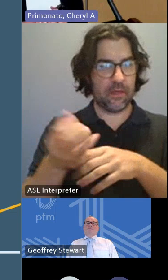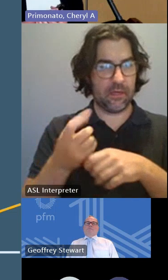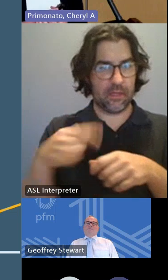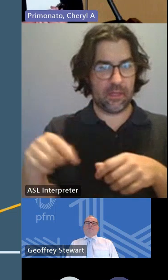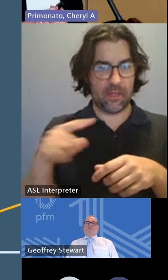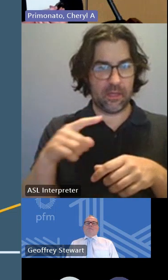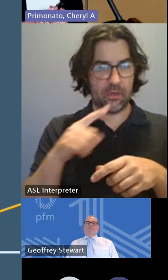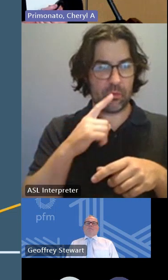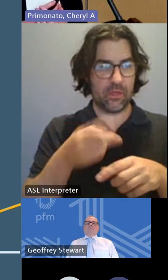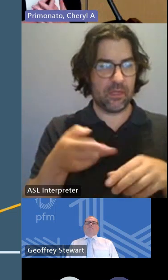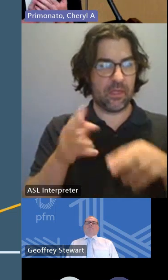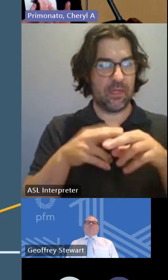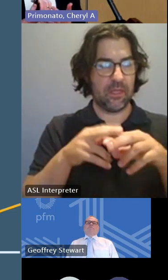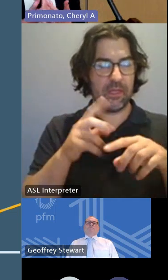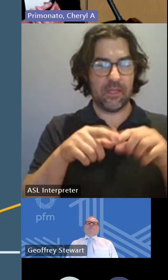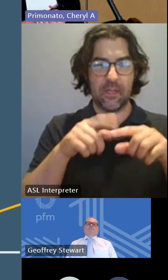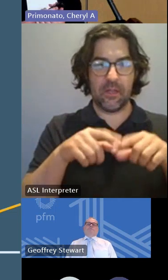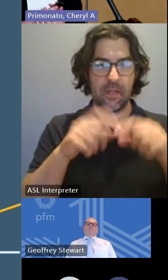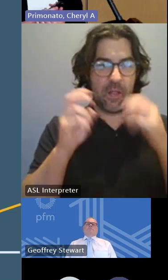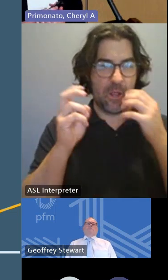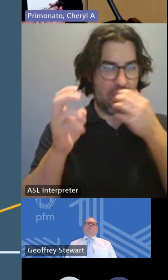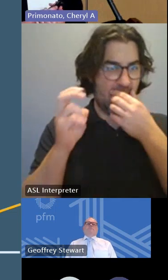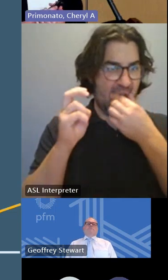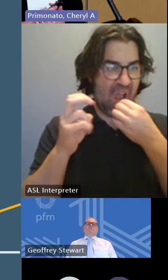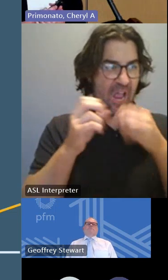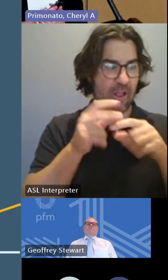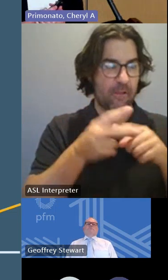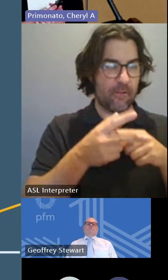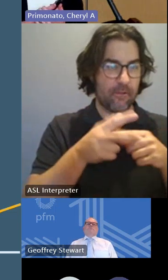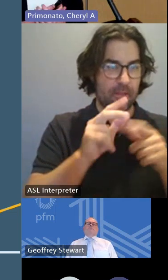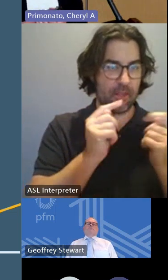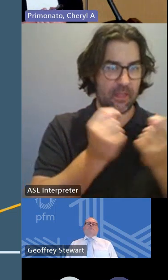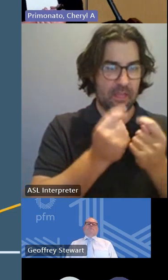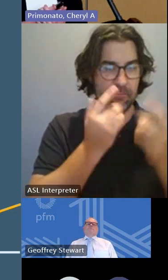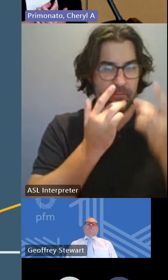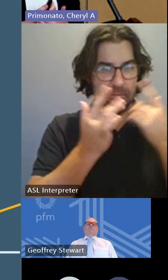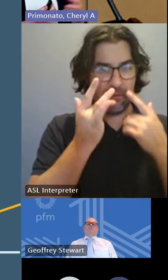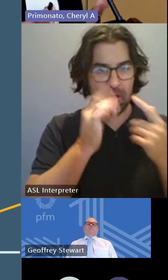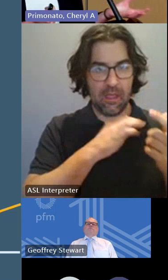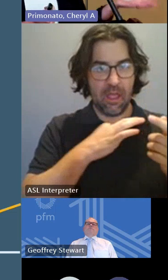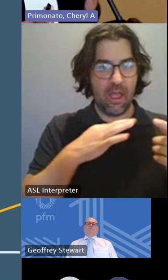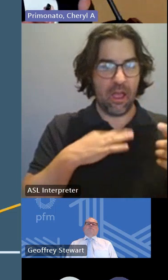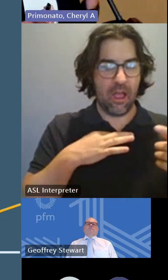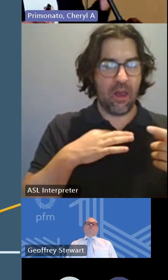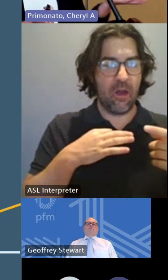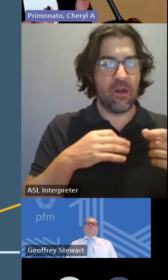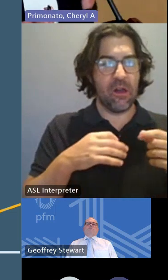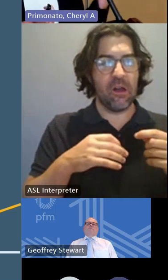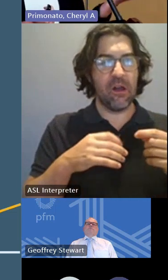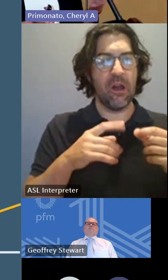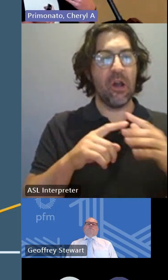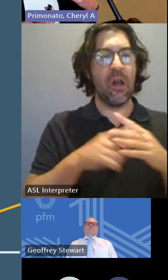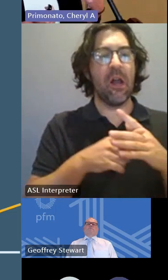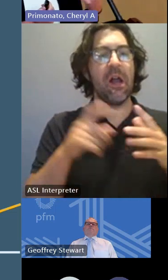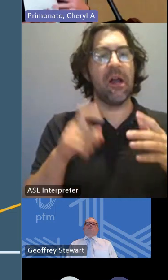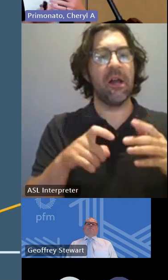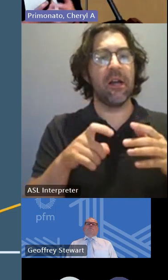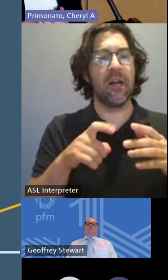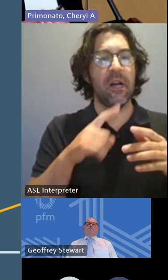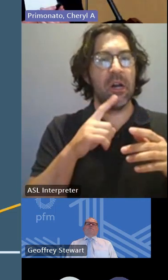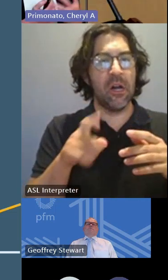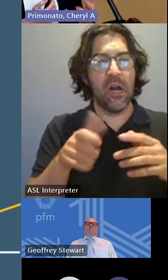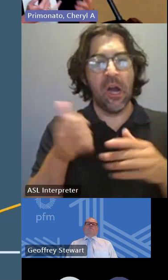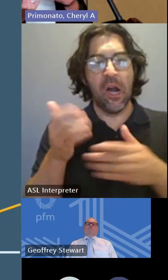increases unreliability on the trains. It strains our maintenance teams and staff, and it risks us starting to have to cannibalize parts